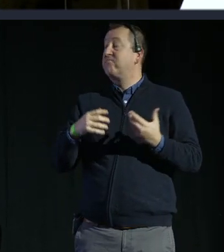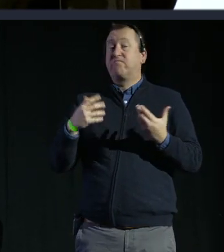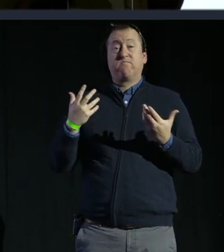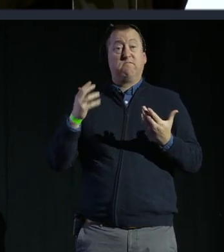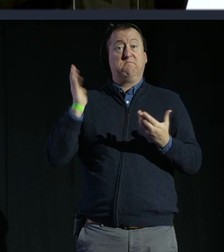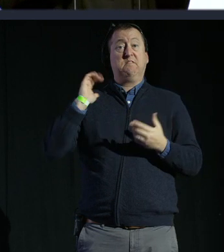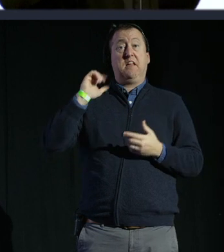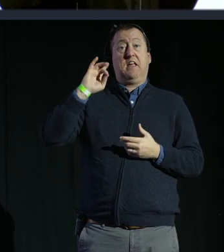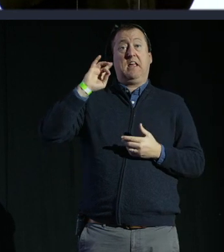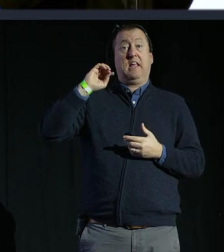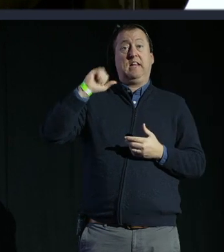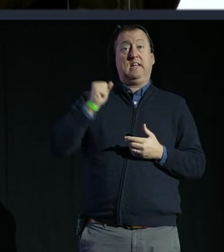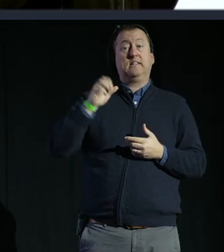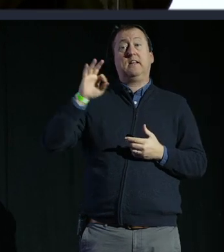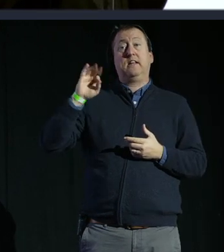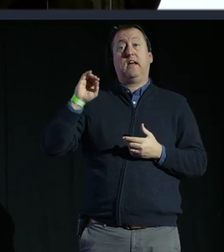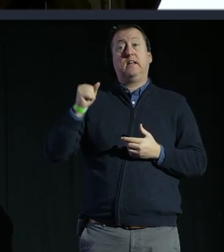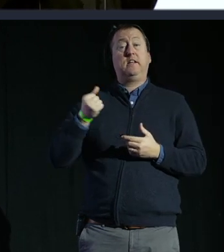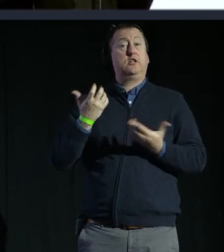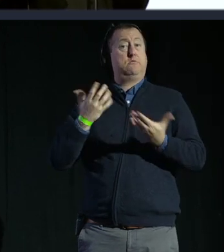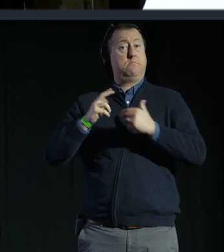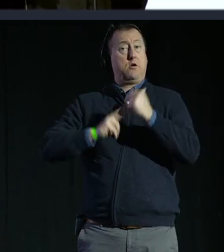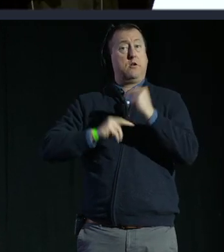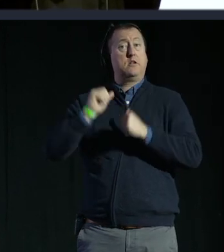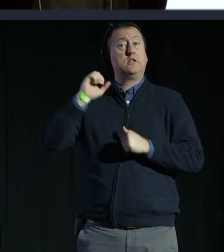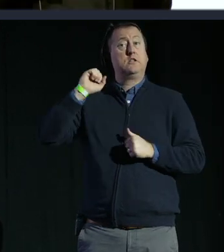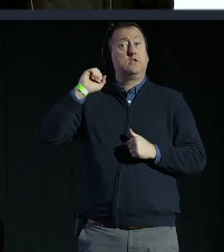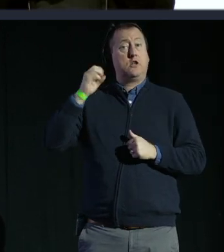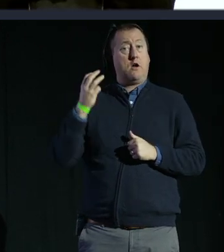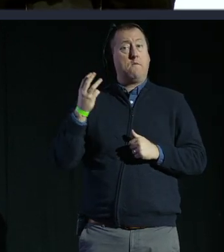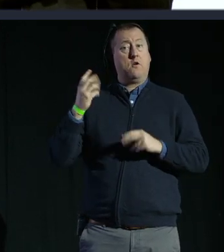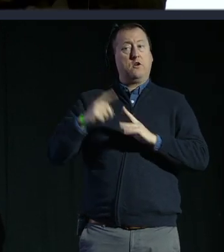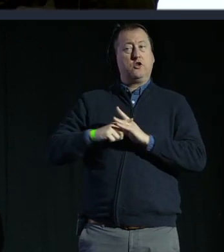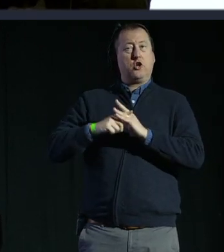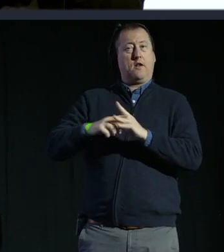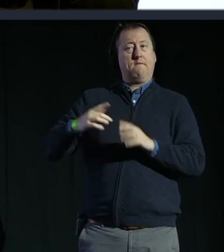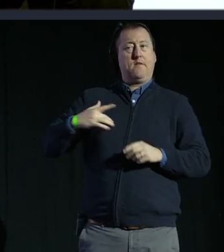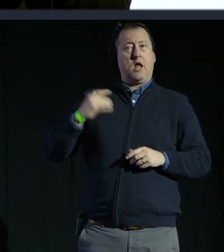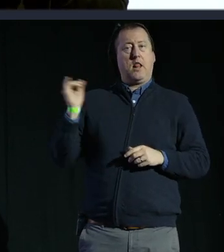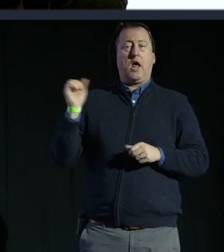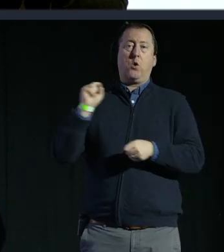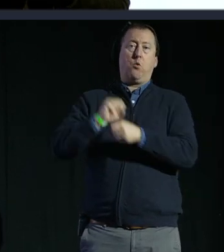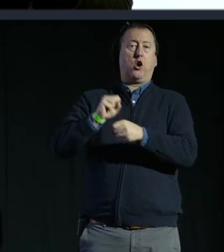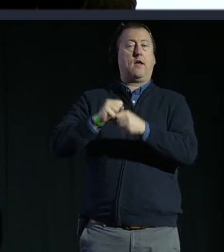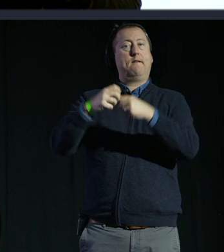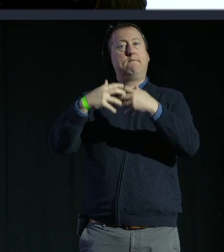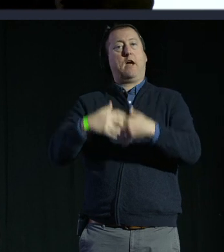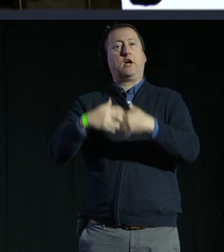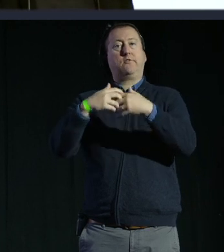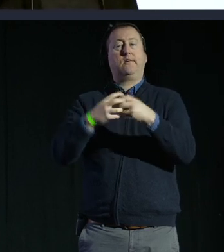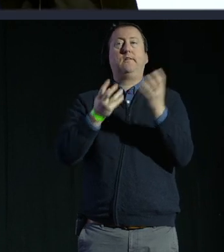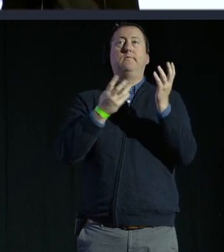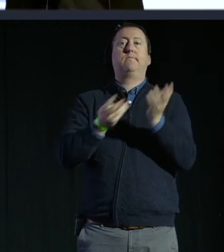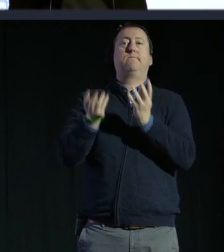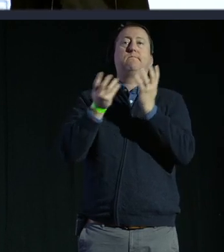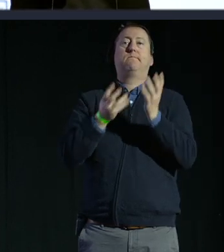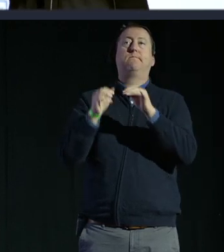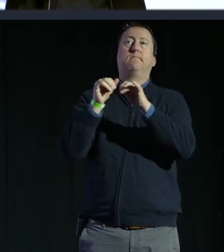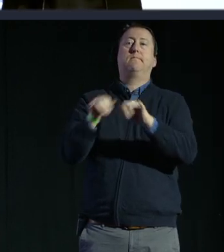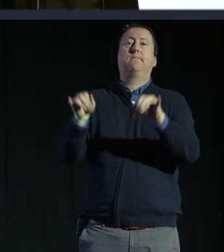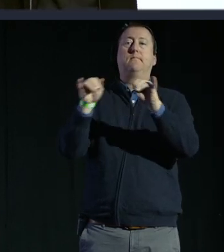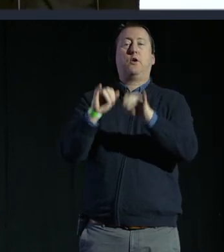80s and 90s, building software started to feel more like working in a factory. The problem was